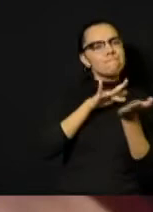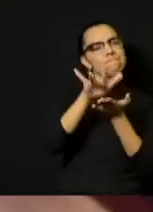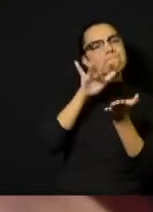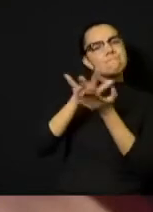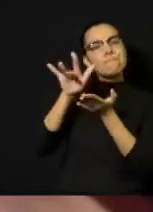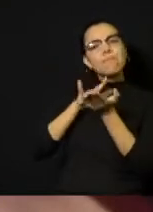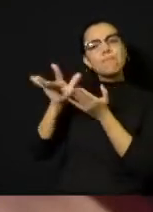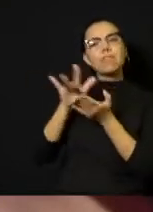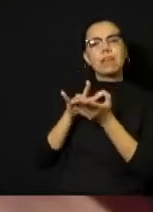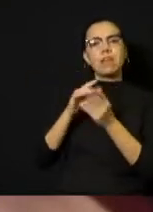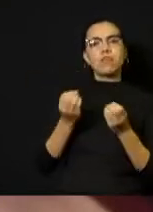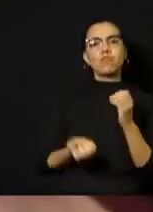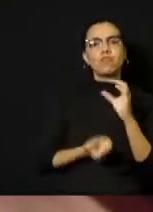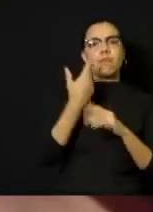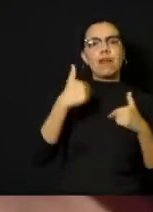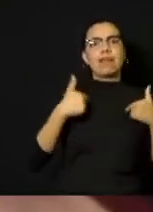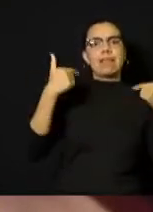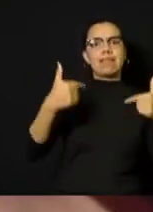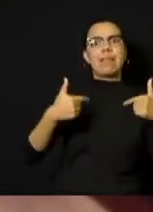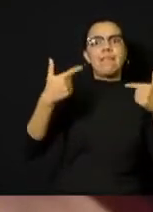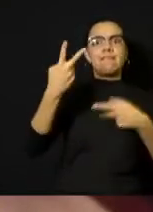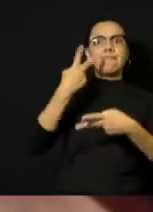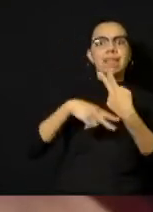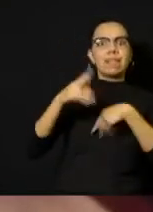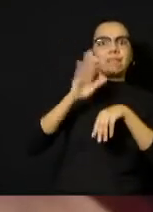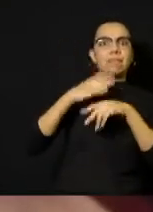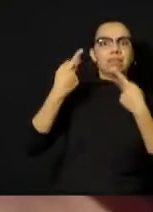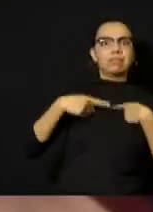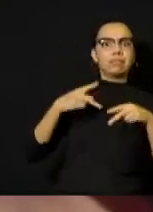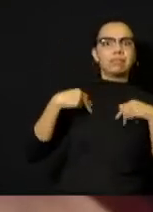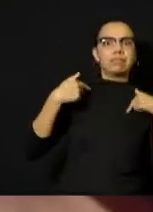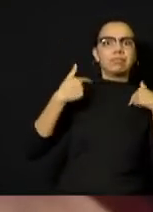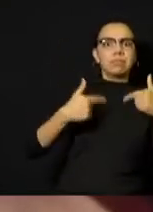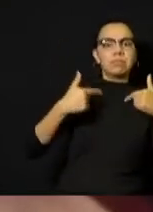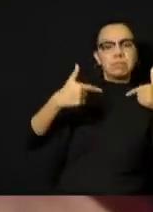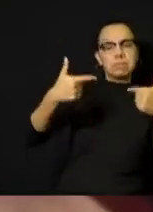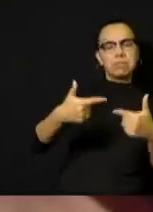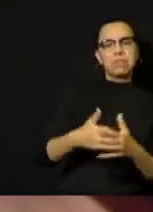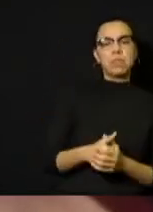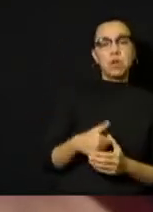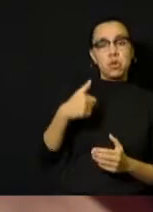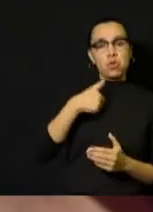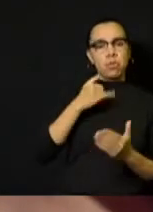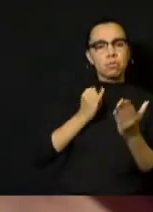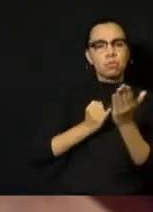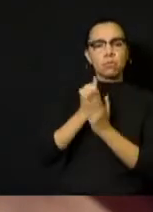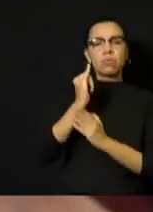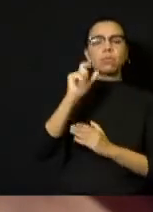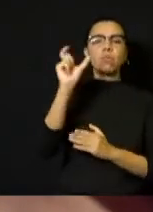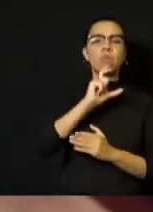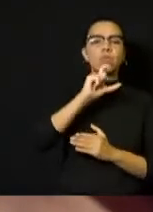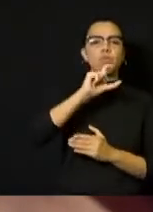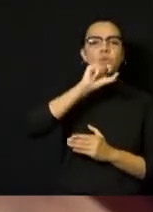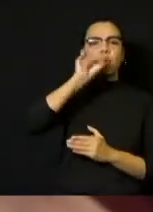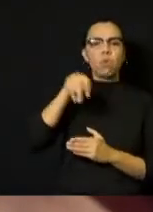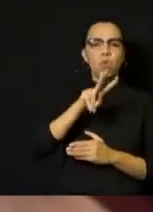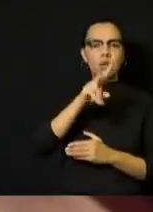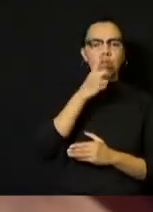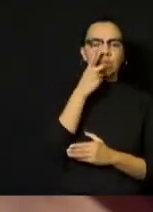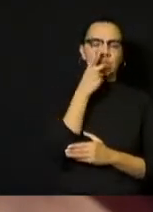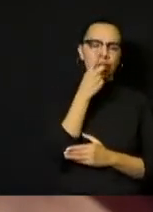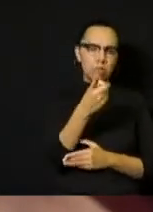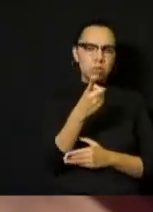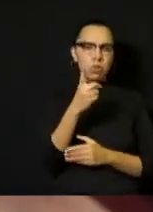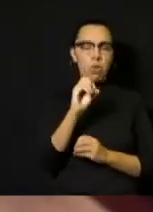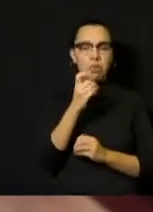helping them. We are supporting the new generations that are coming behind us. I decided that when